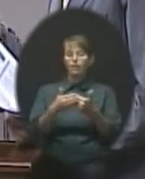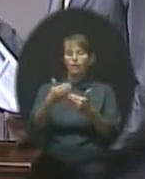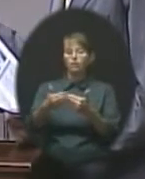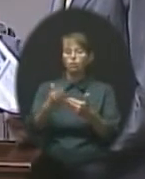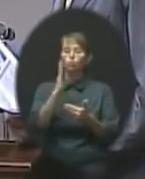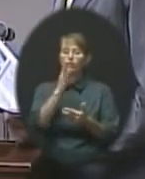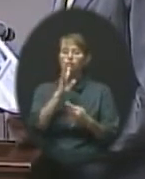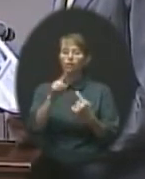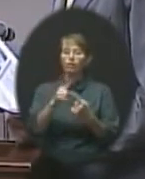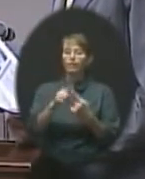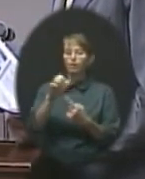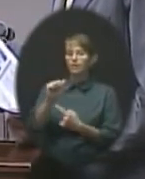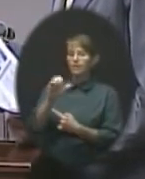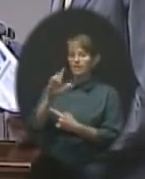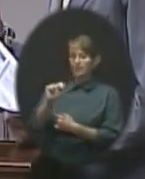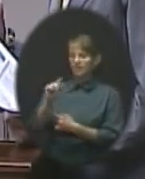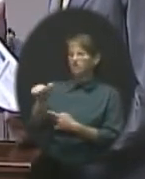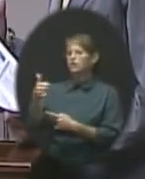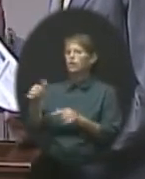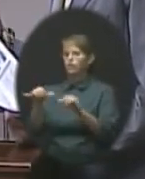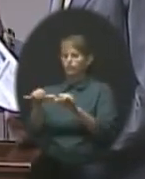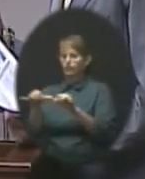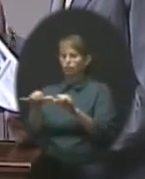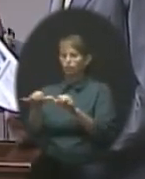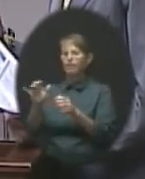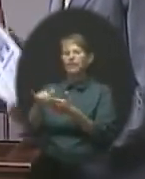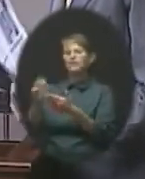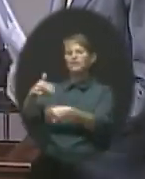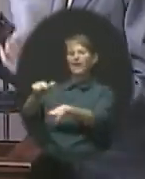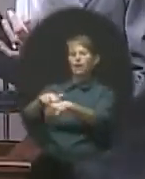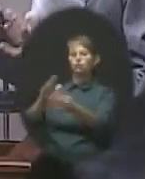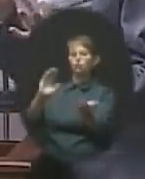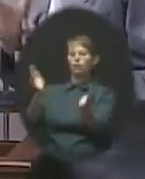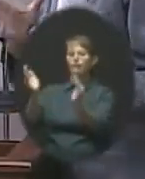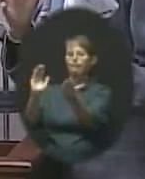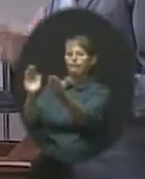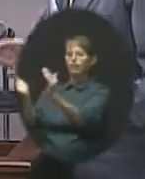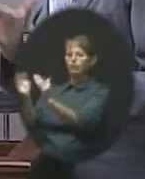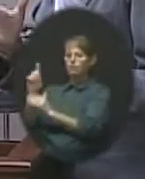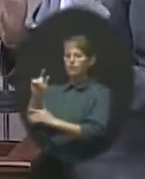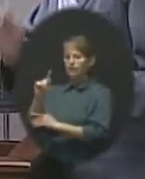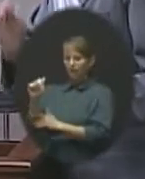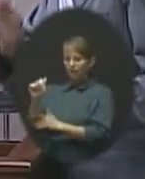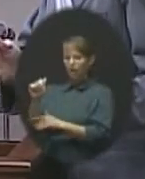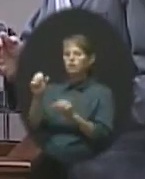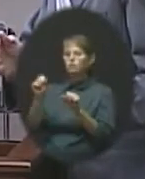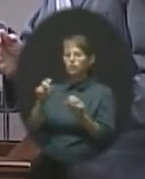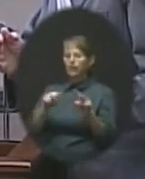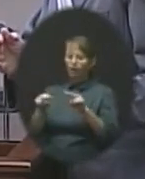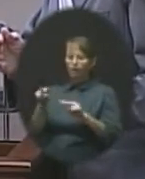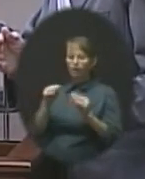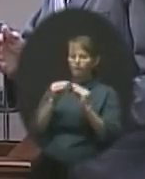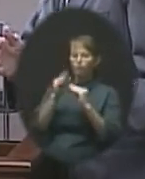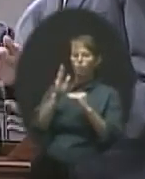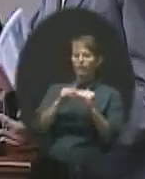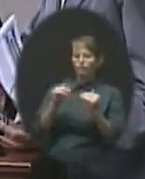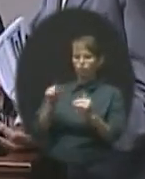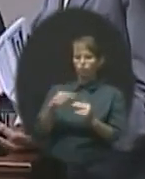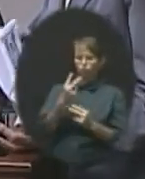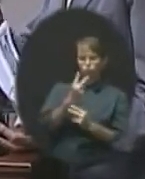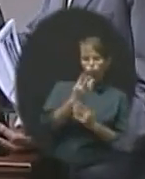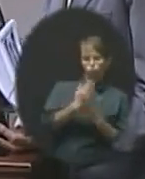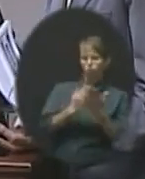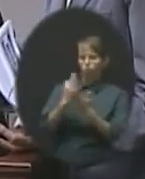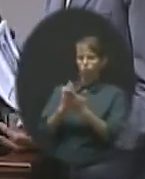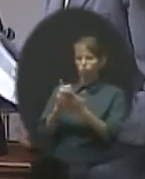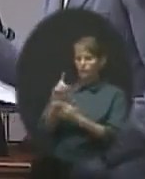measure. It has national comparison data. And so we'll have an opportunity to look at more than these two slices of data.